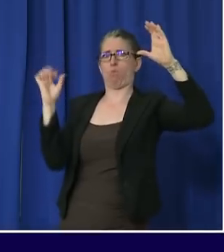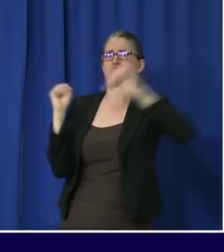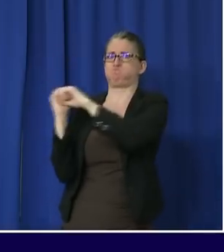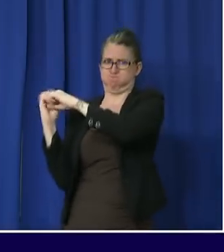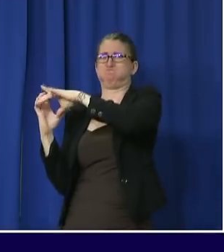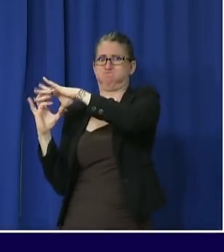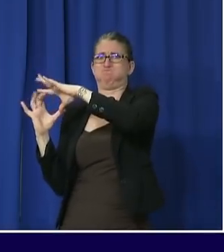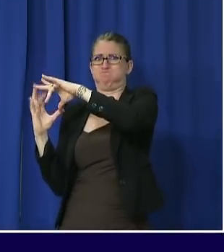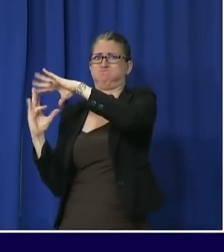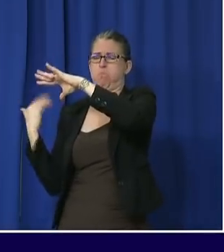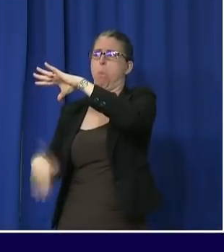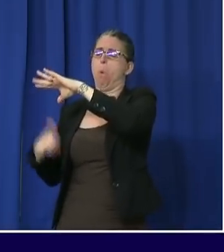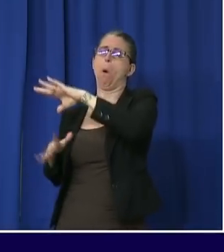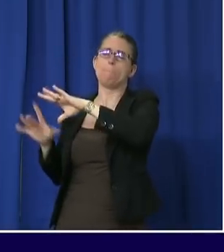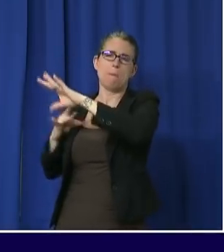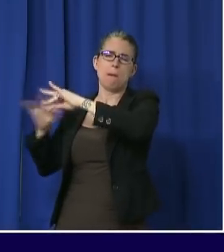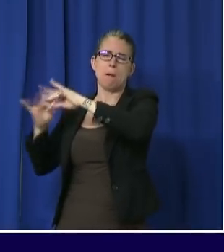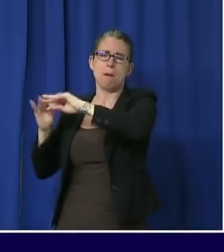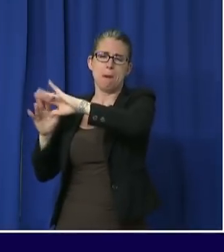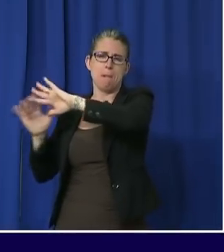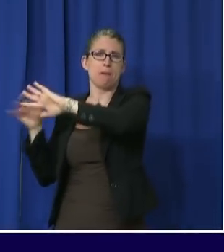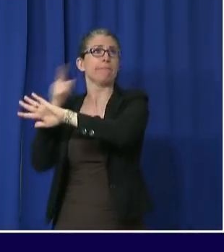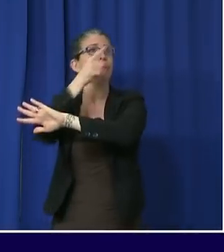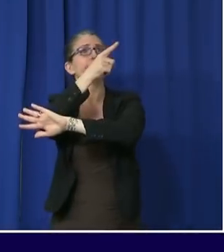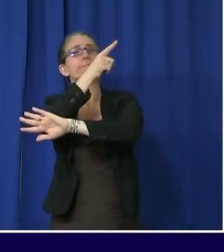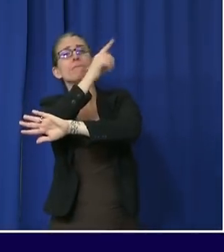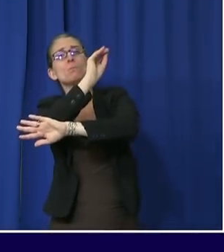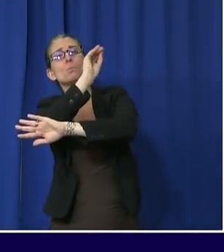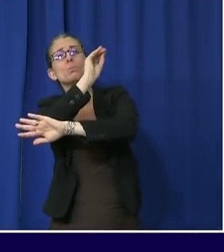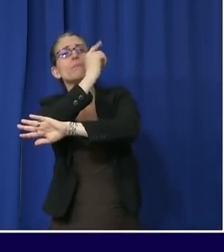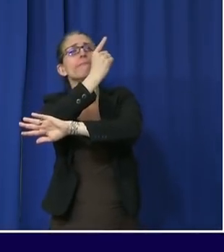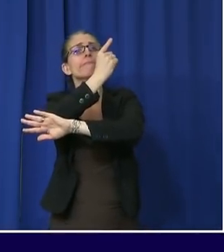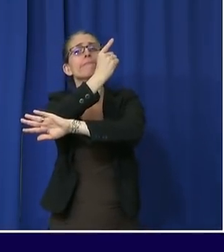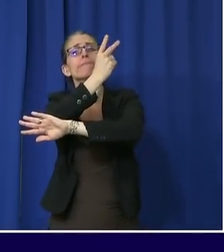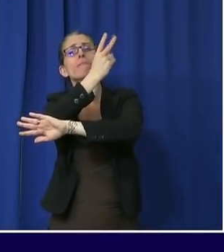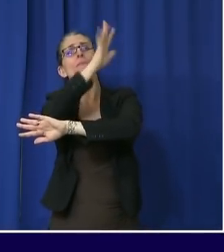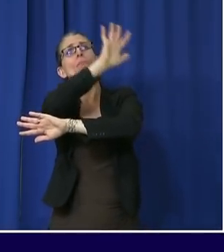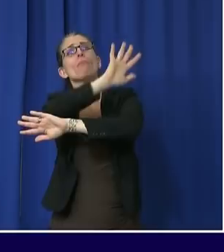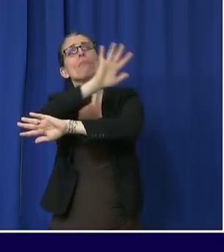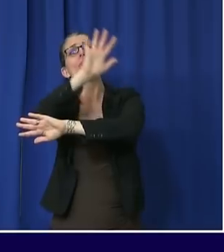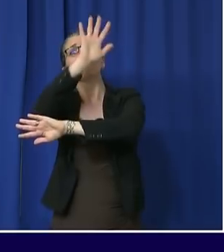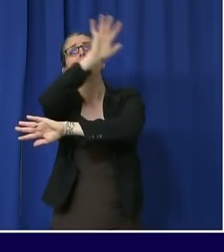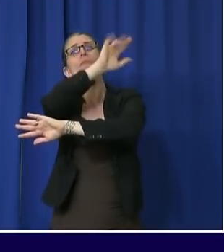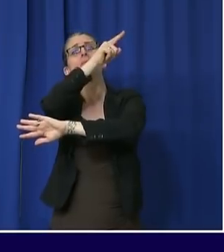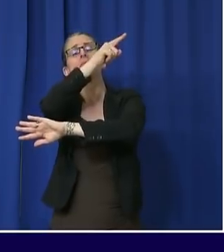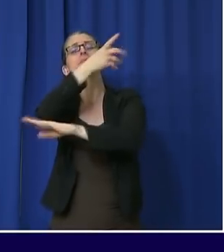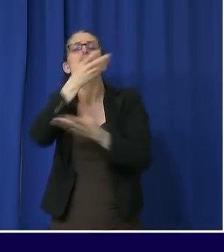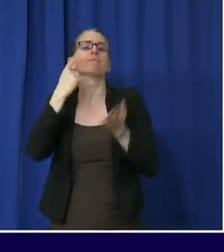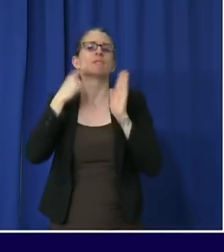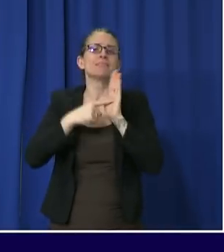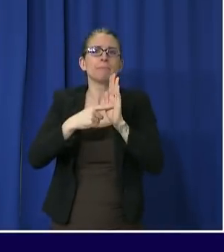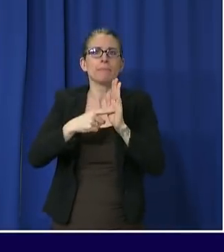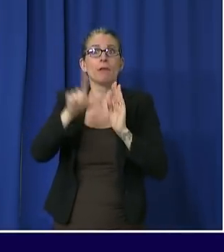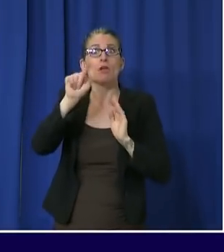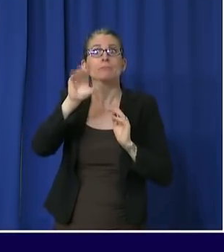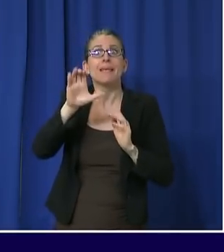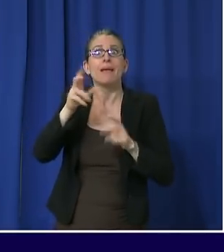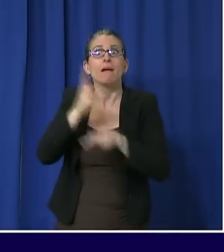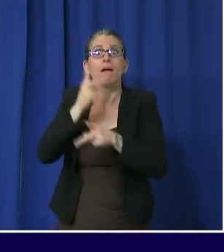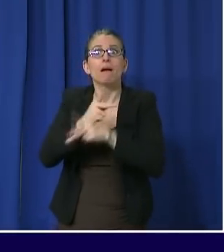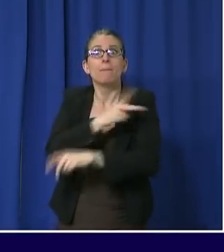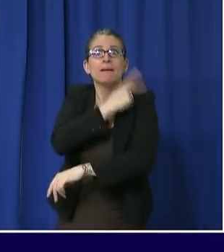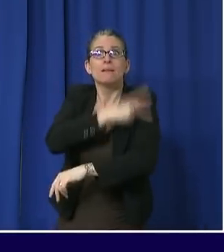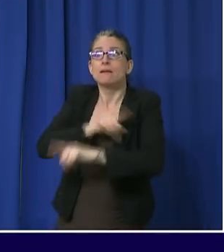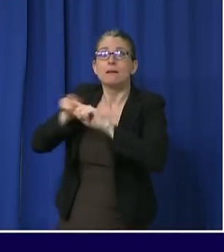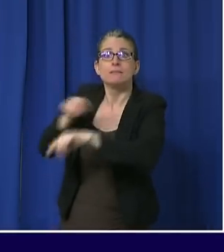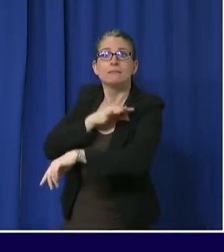for example, in long-term care facilities, if we can cordon those cases off and prevent them from generating community transmission on